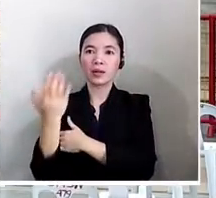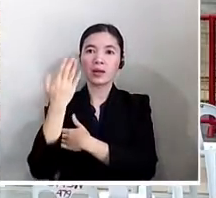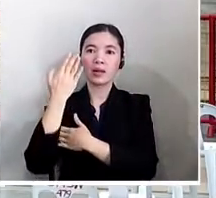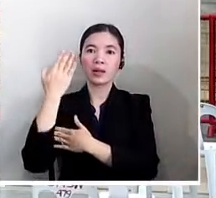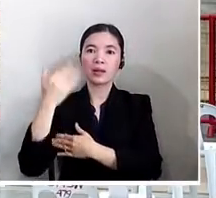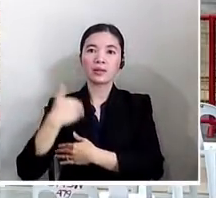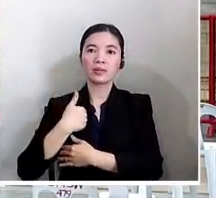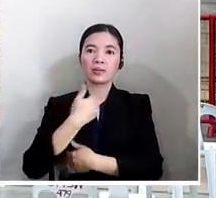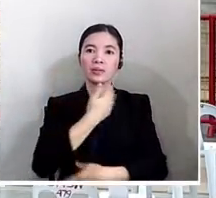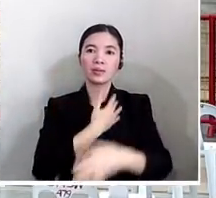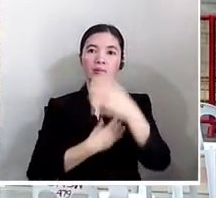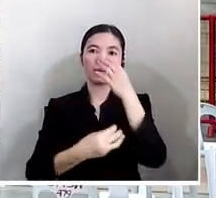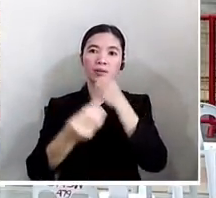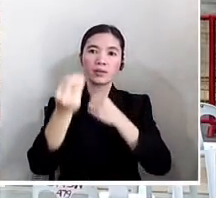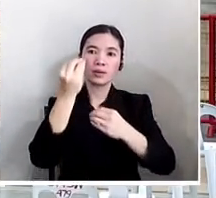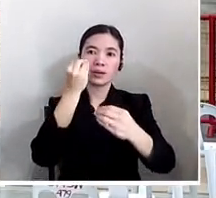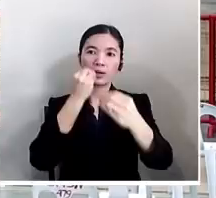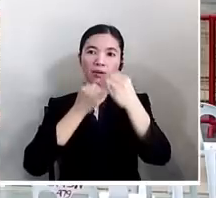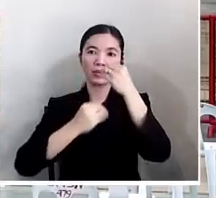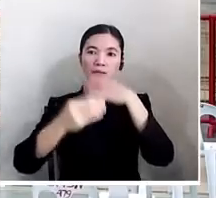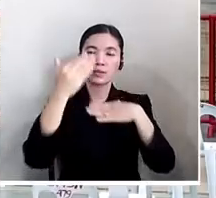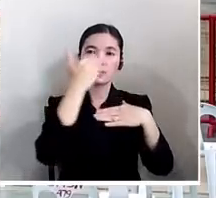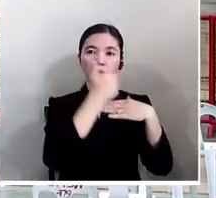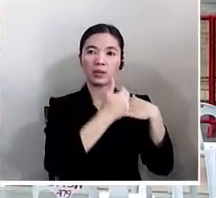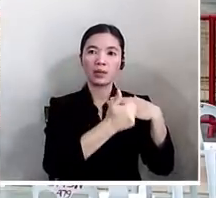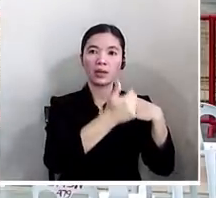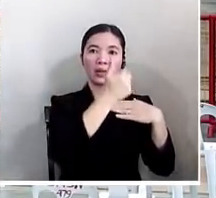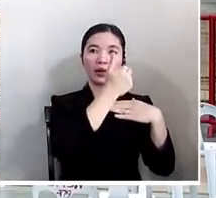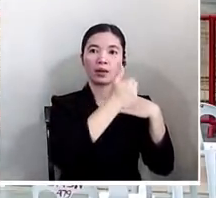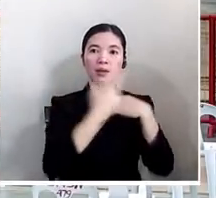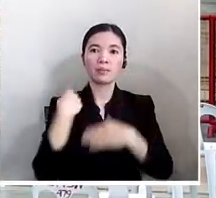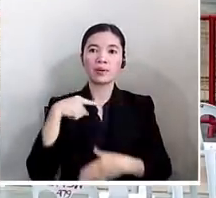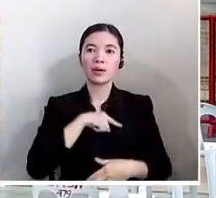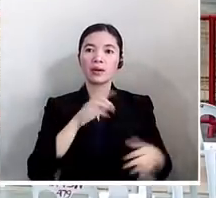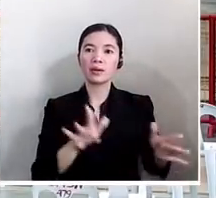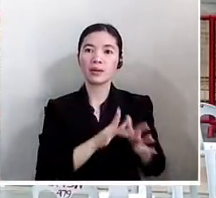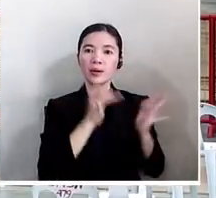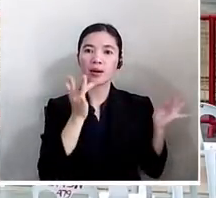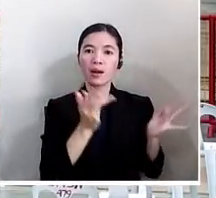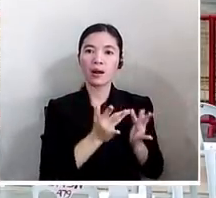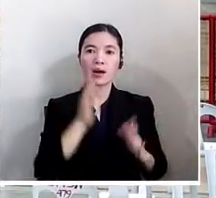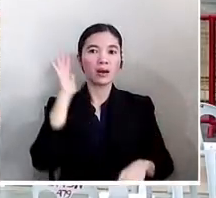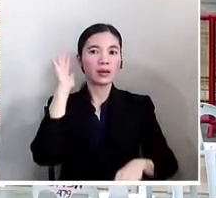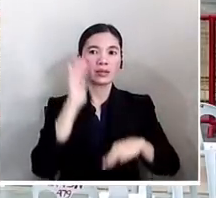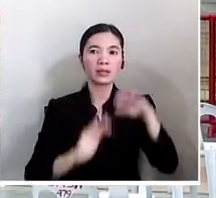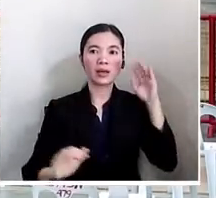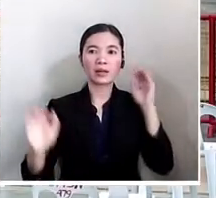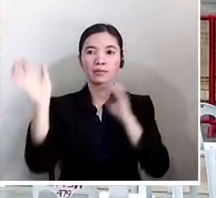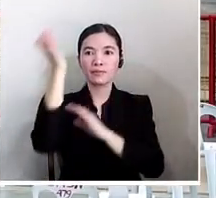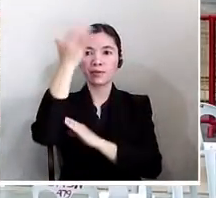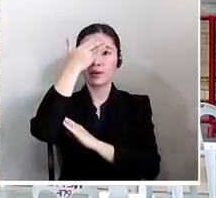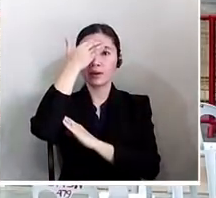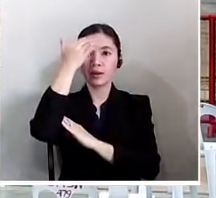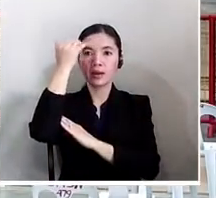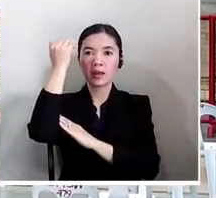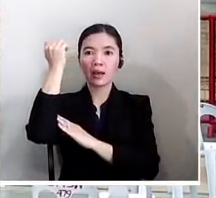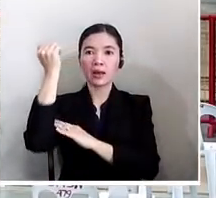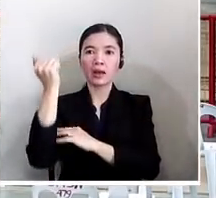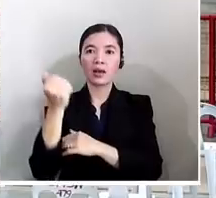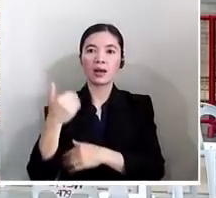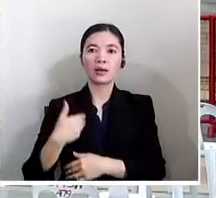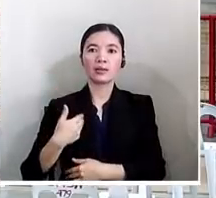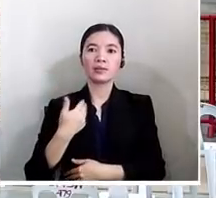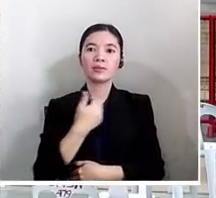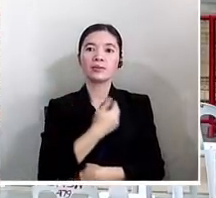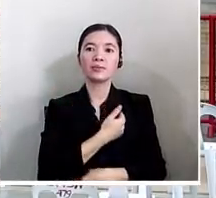stand. Yours as we eat the bread, our hearts let's forget.